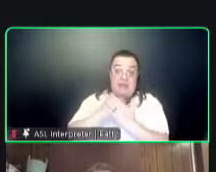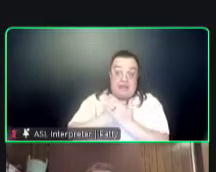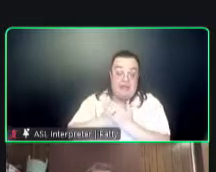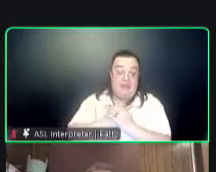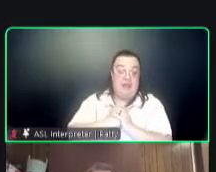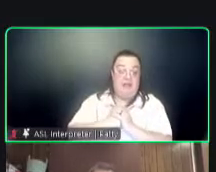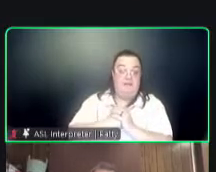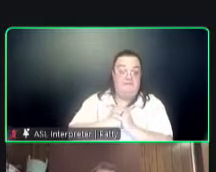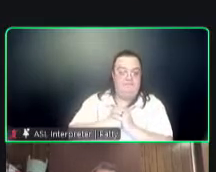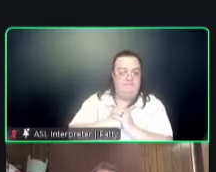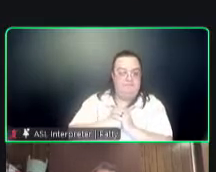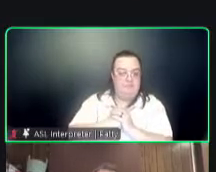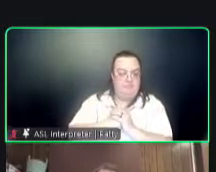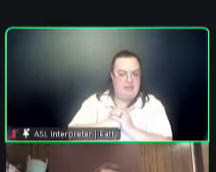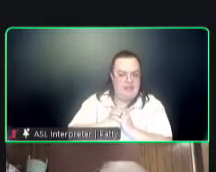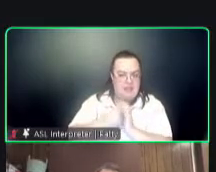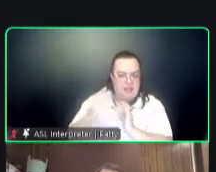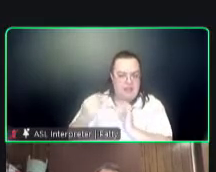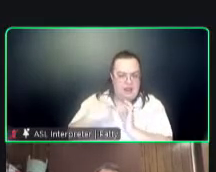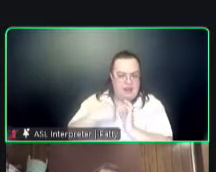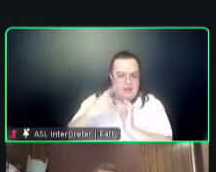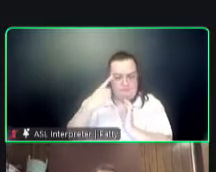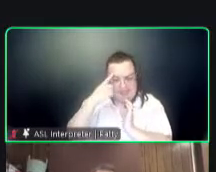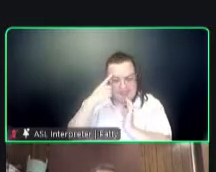And I believe, does that